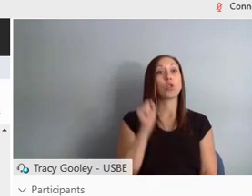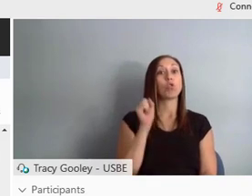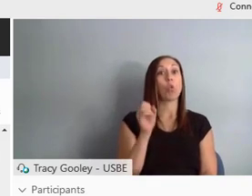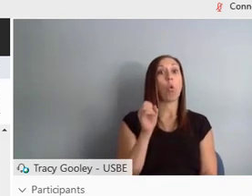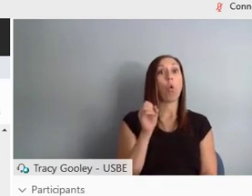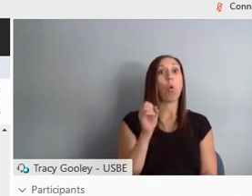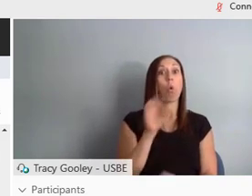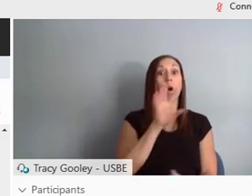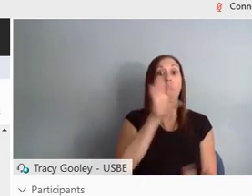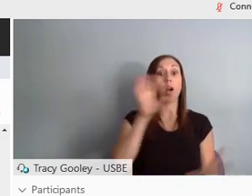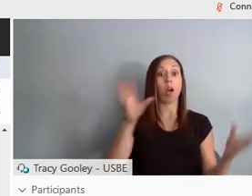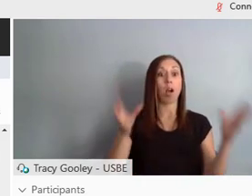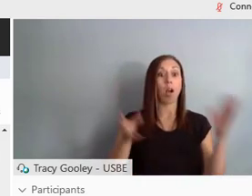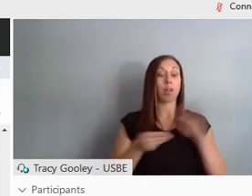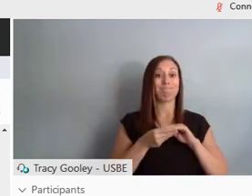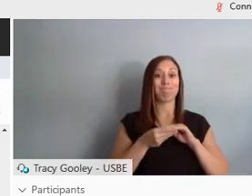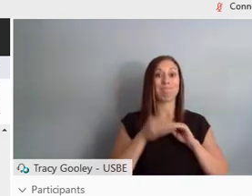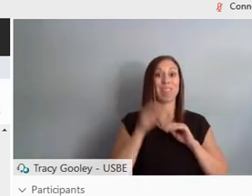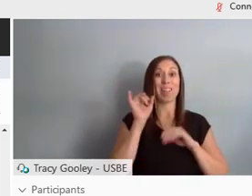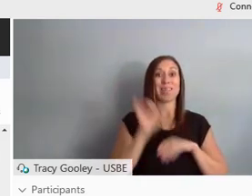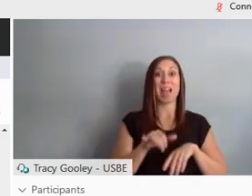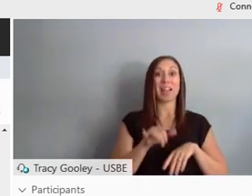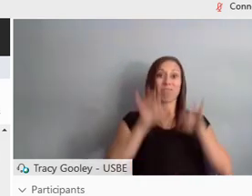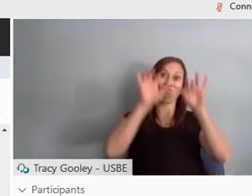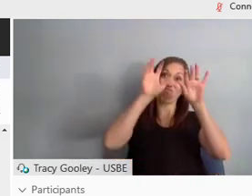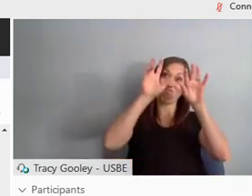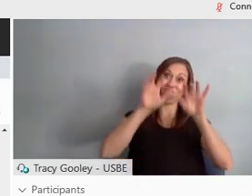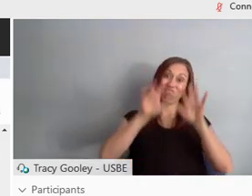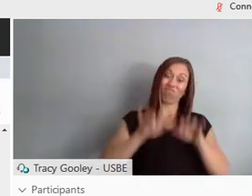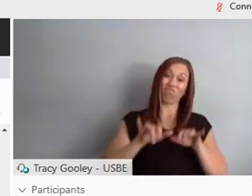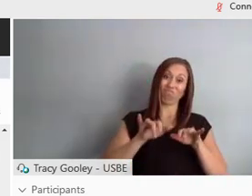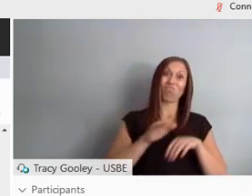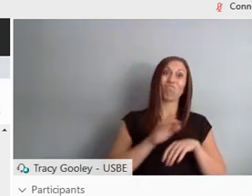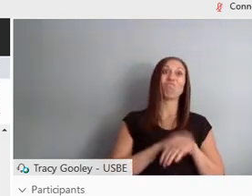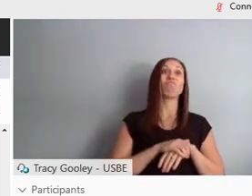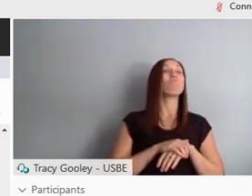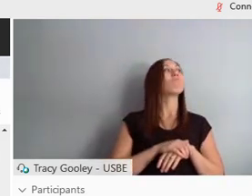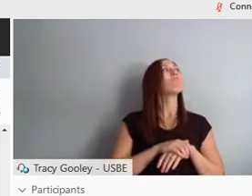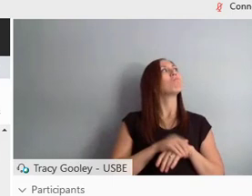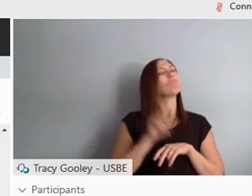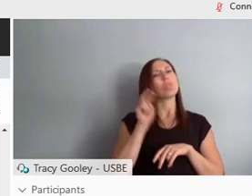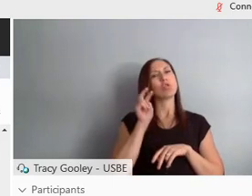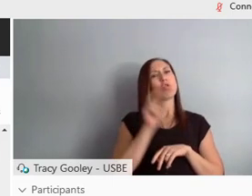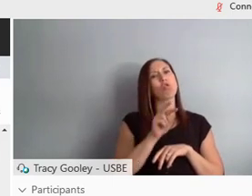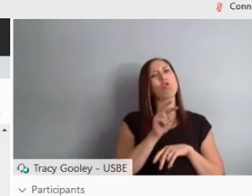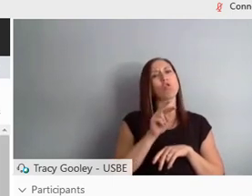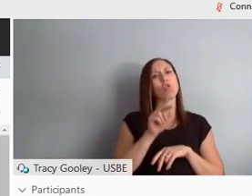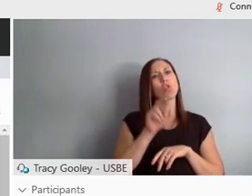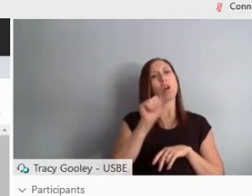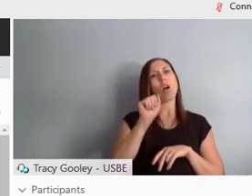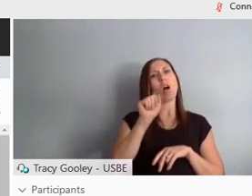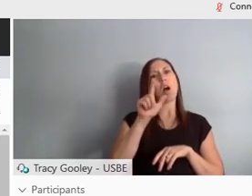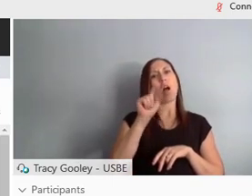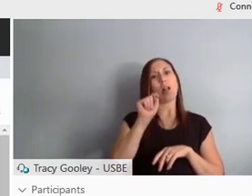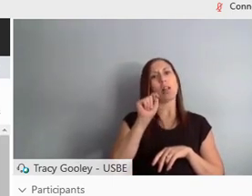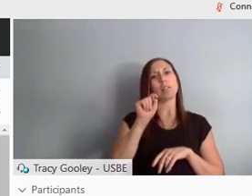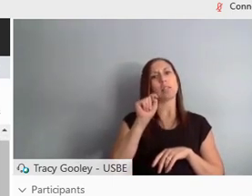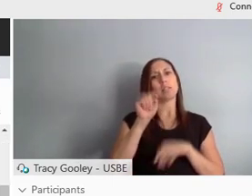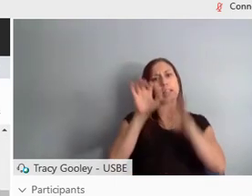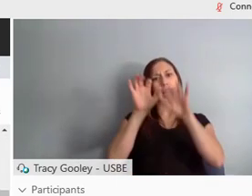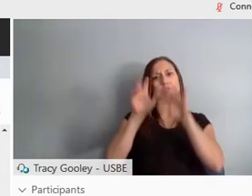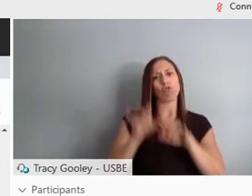that, in a nutshell, is the data entry piece. Now let's just take a really quick look right here at the alt